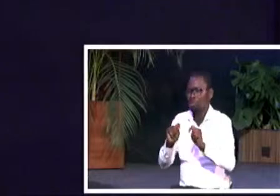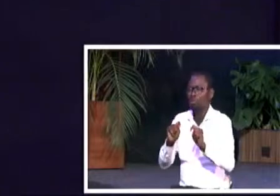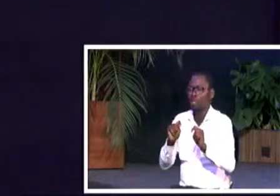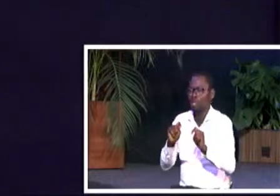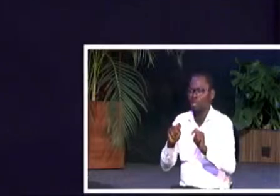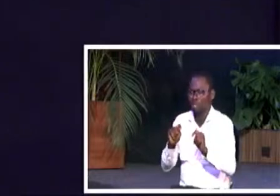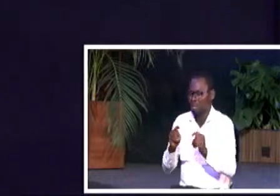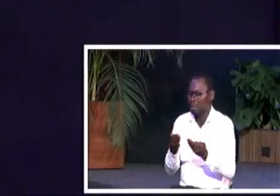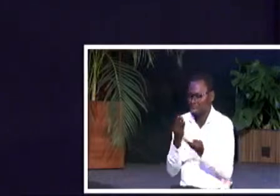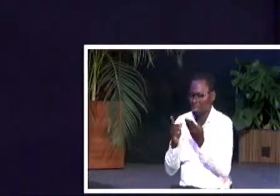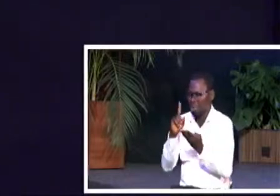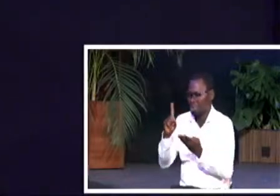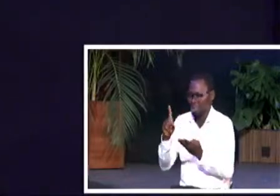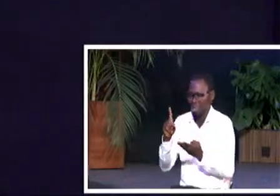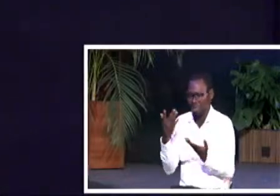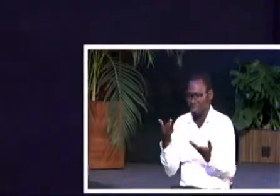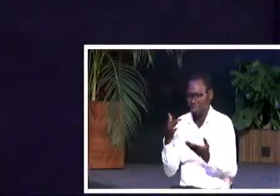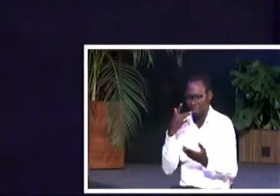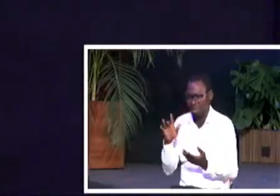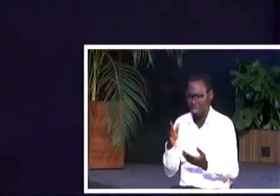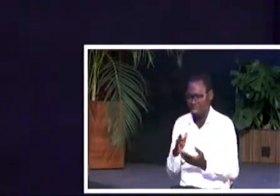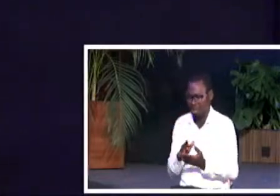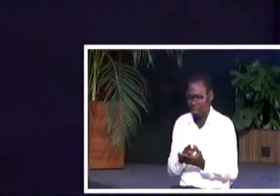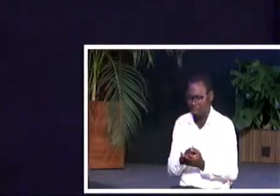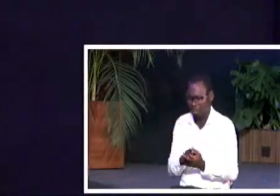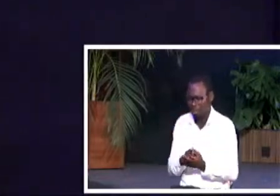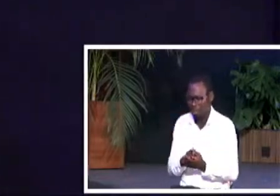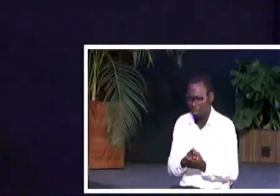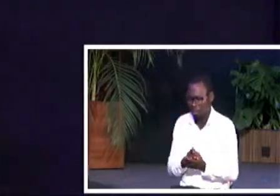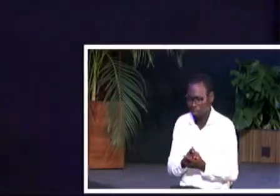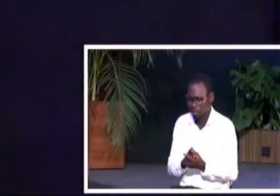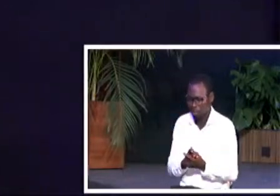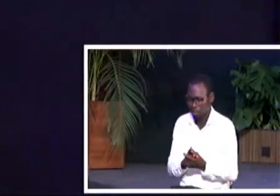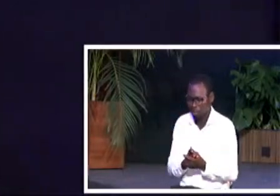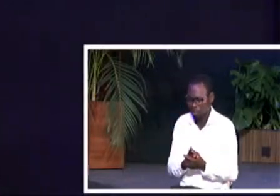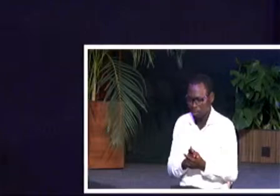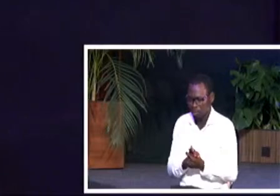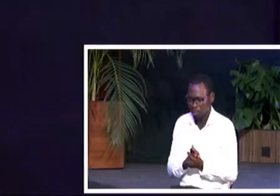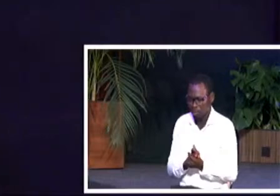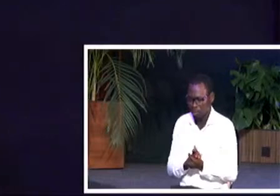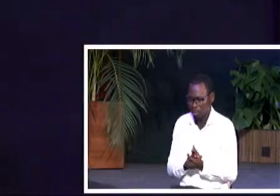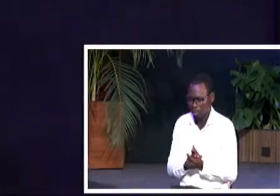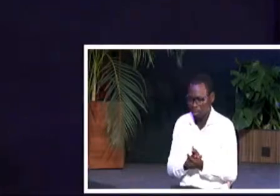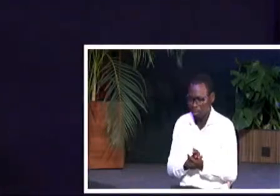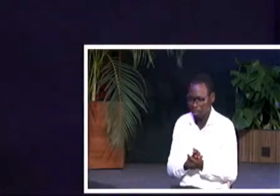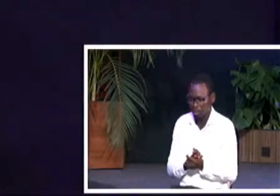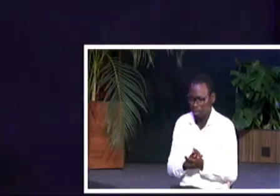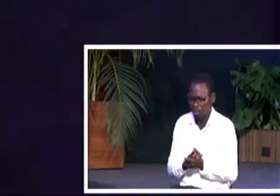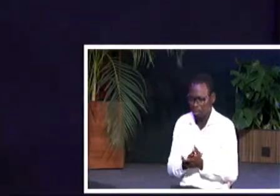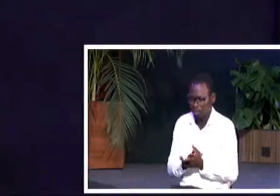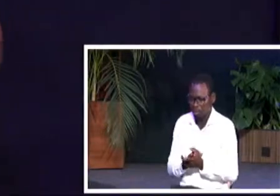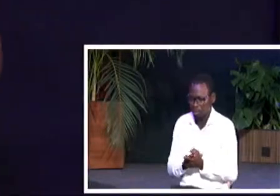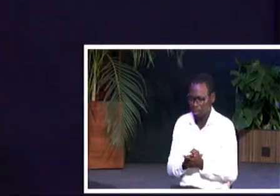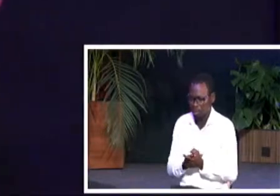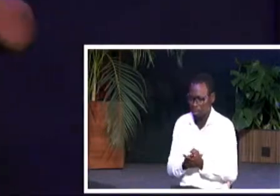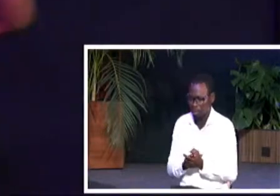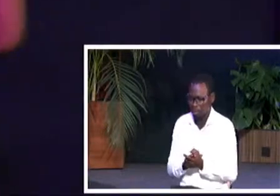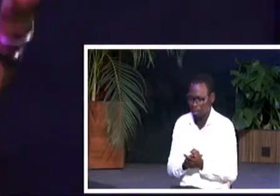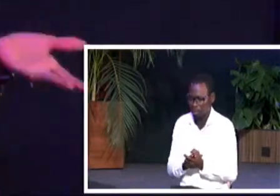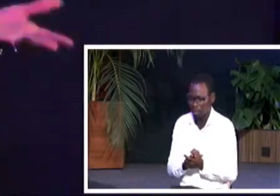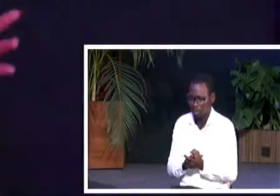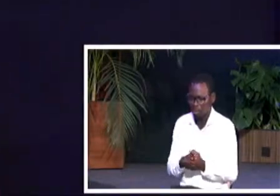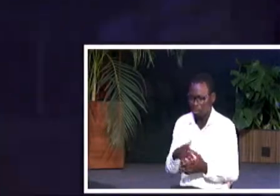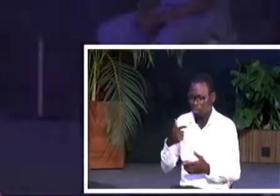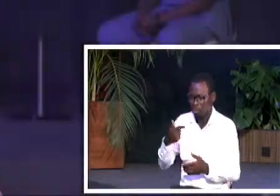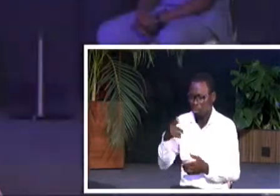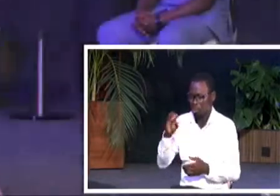may come through. You know, at least if you try, you've tried. But Google has so much, anything, even